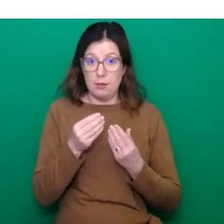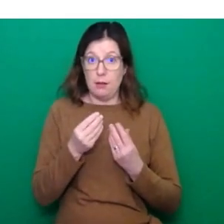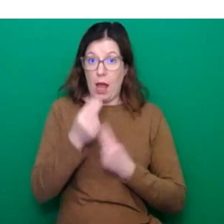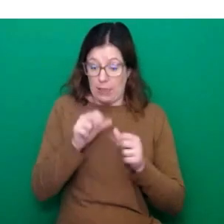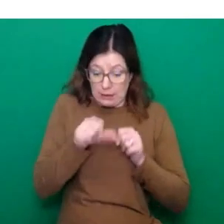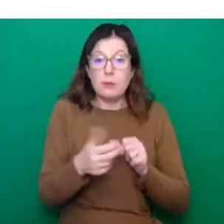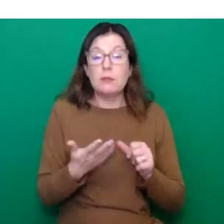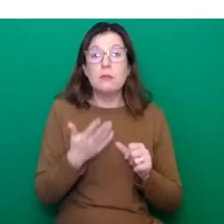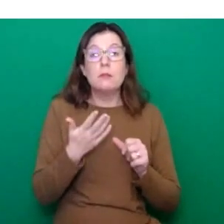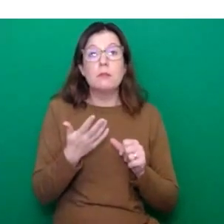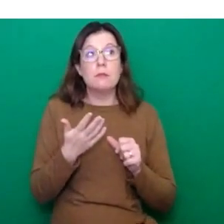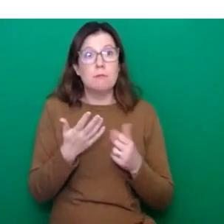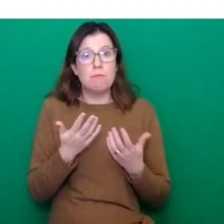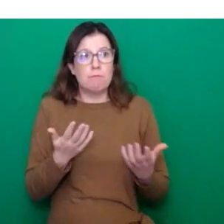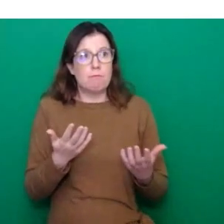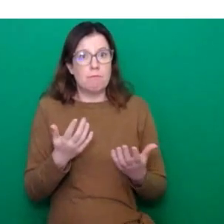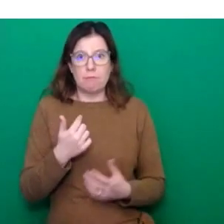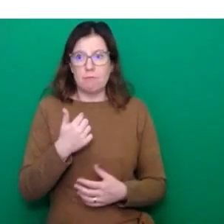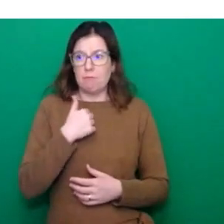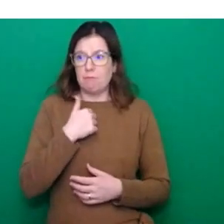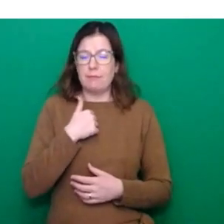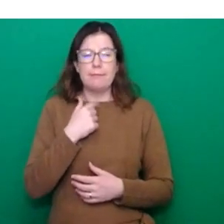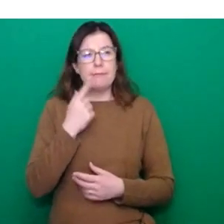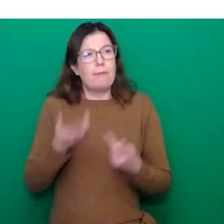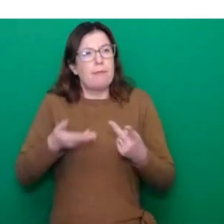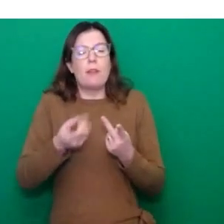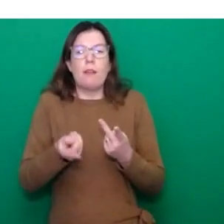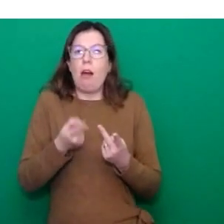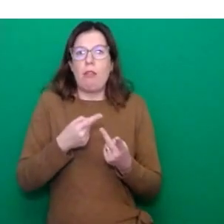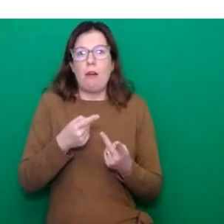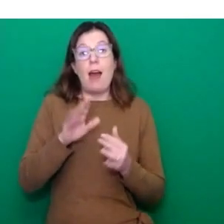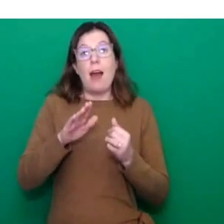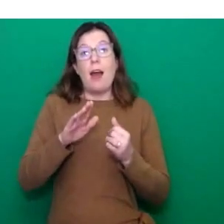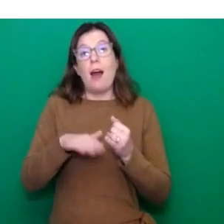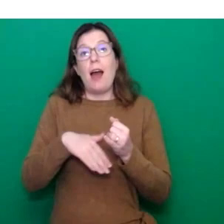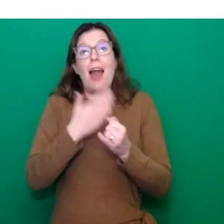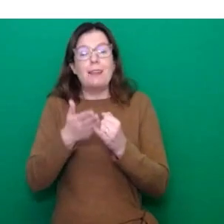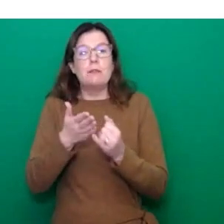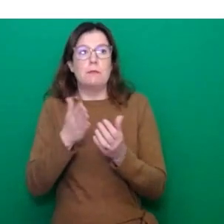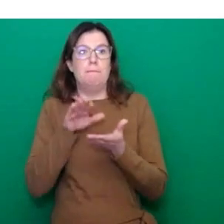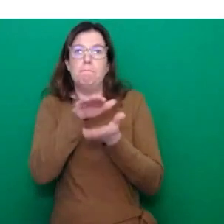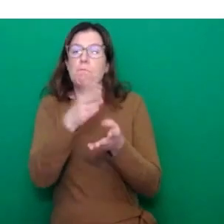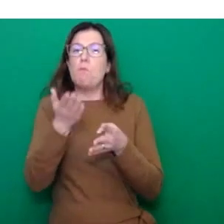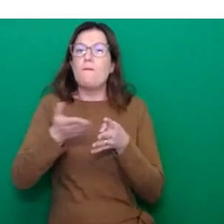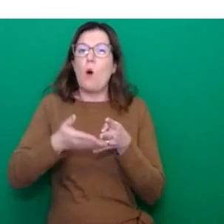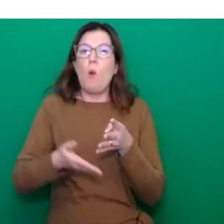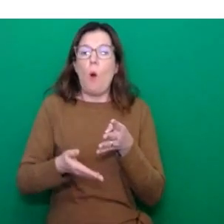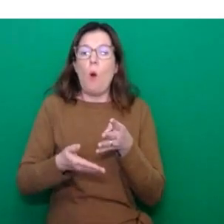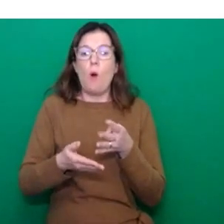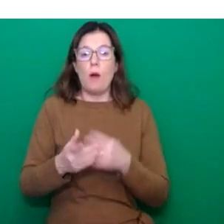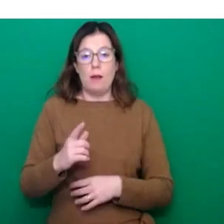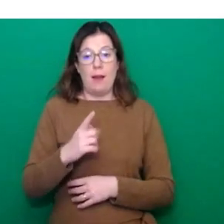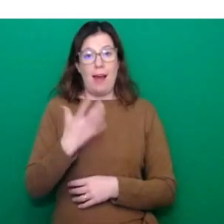after. And also I would say definitely be organised for your end portfolio, because we also have a clinical